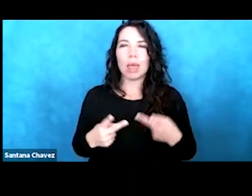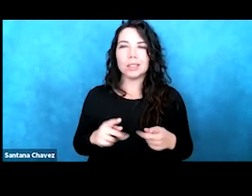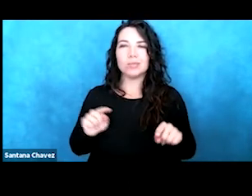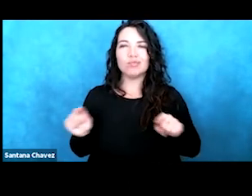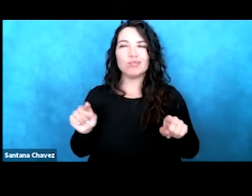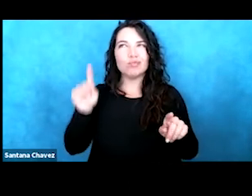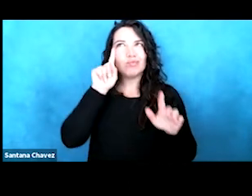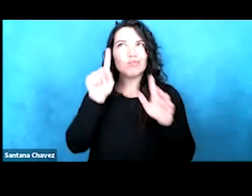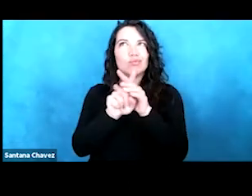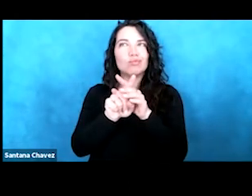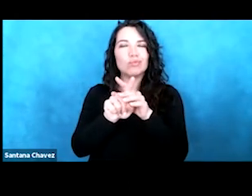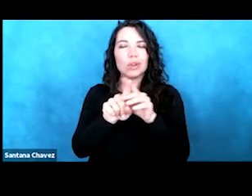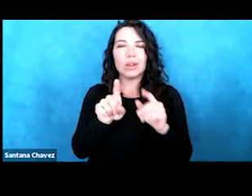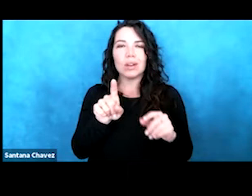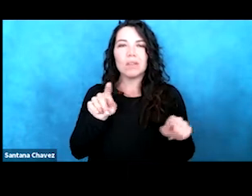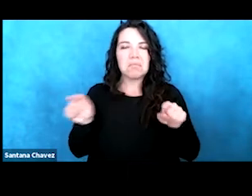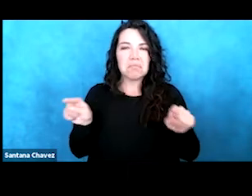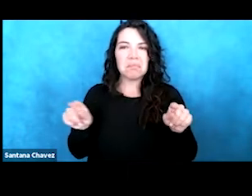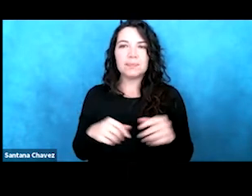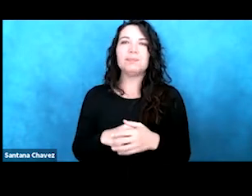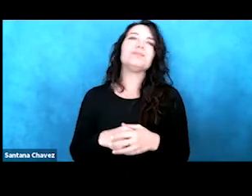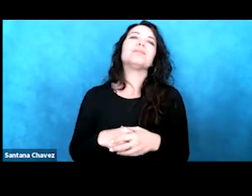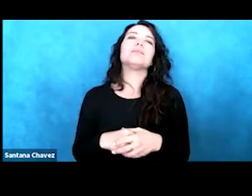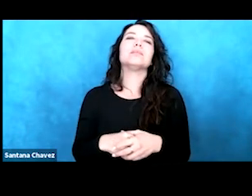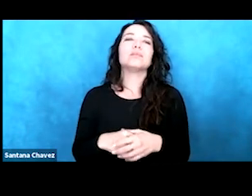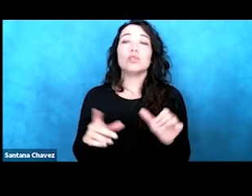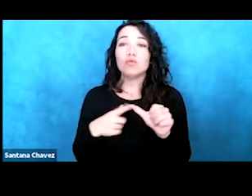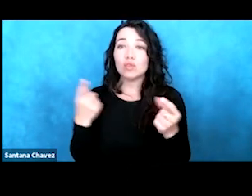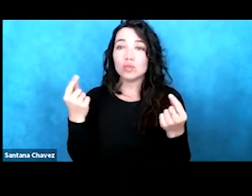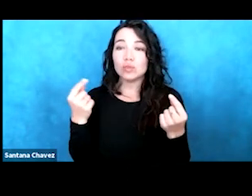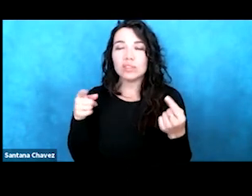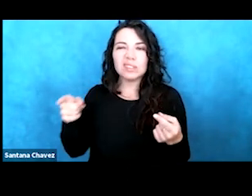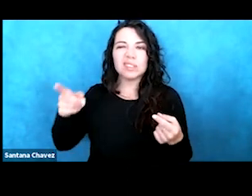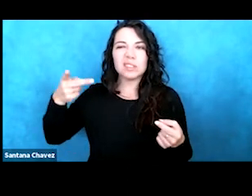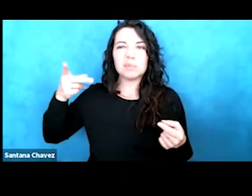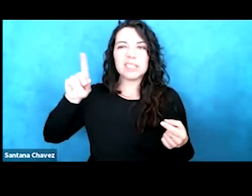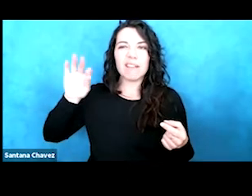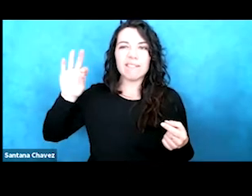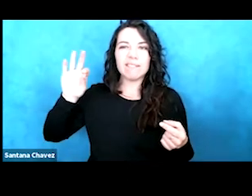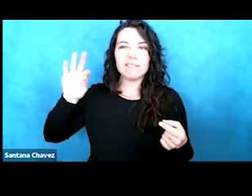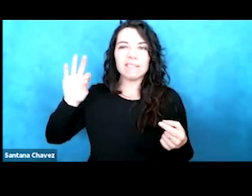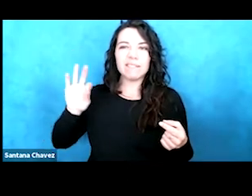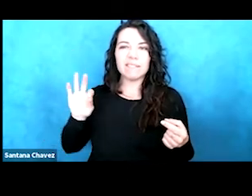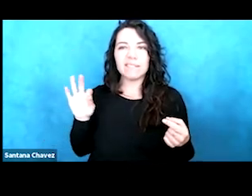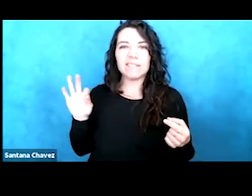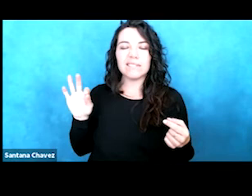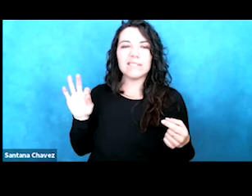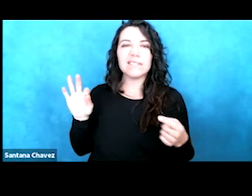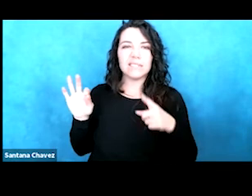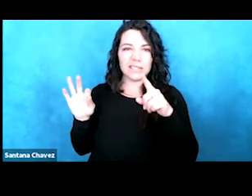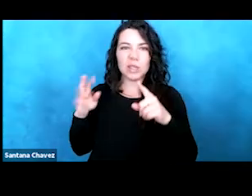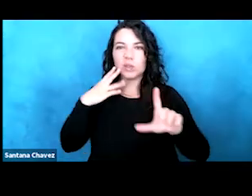saw that question. The first one is if we go to the PDF version of the toolkit. So I'm just going to scroll down here, complete